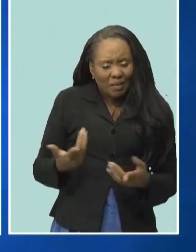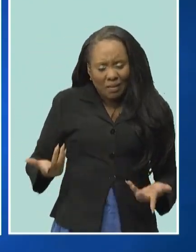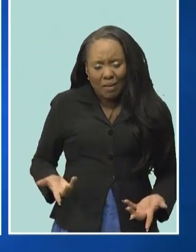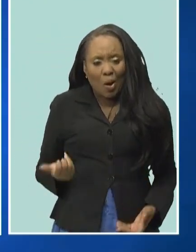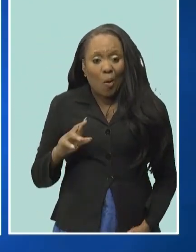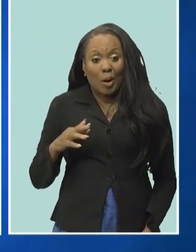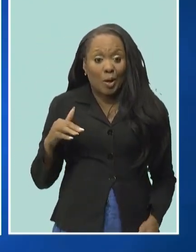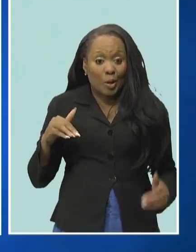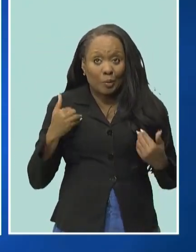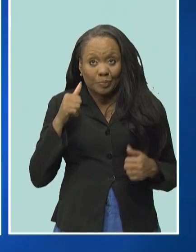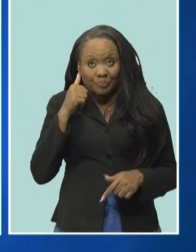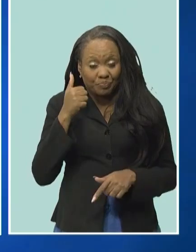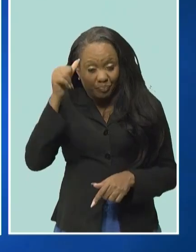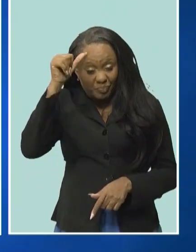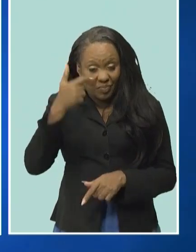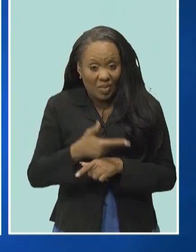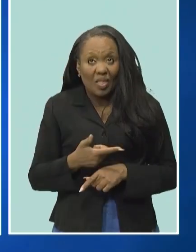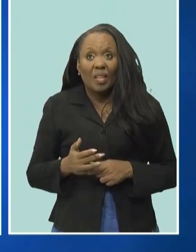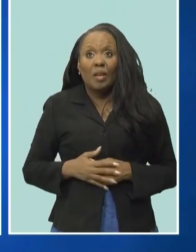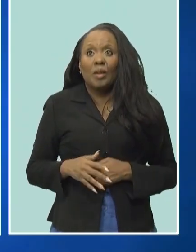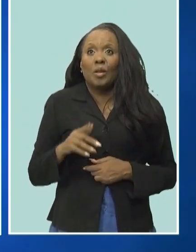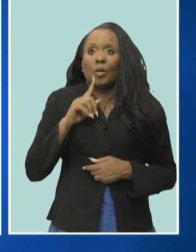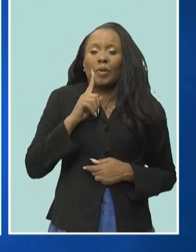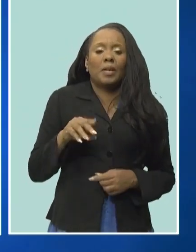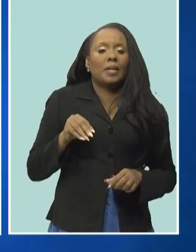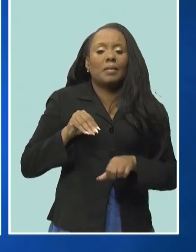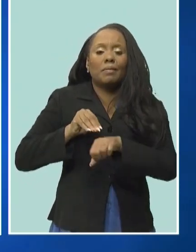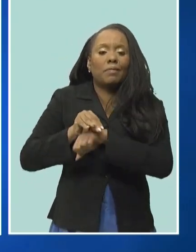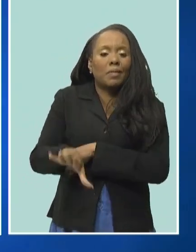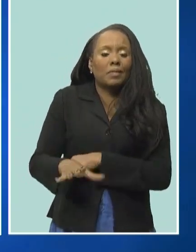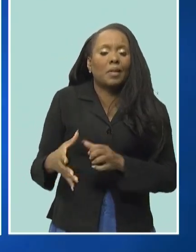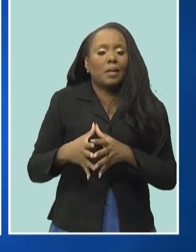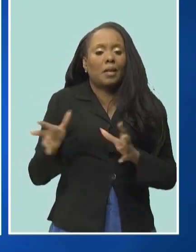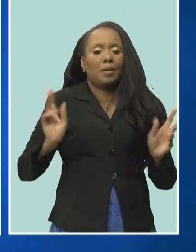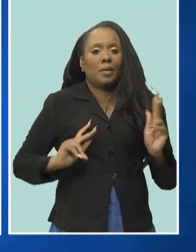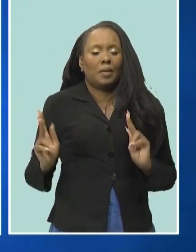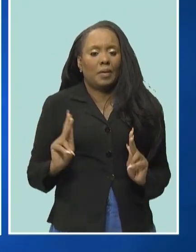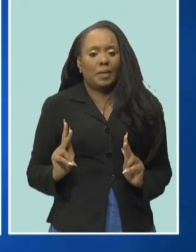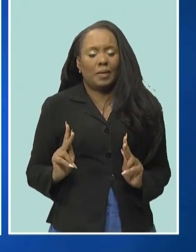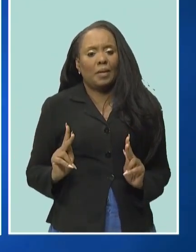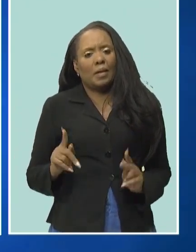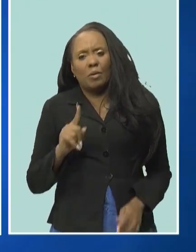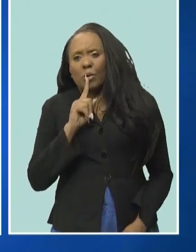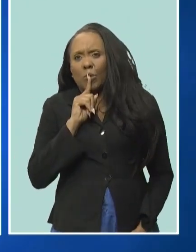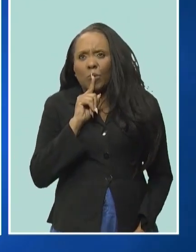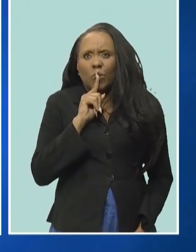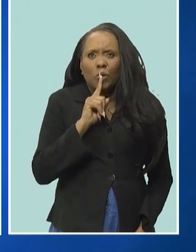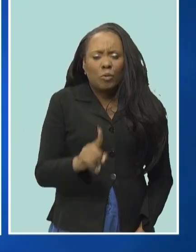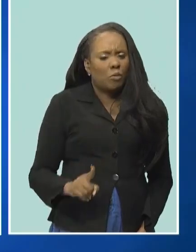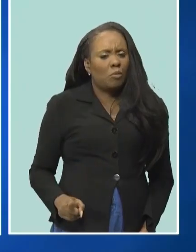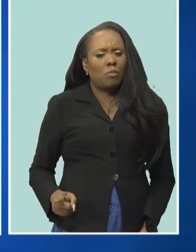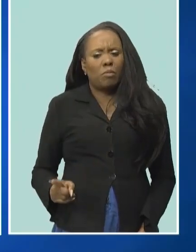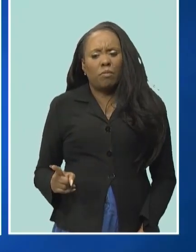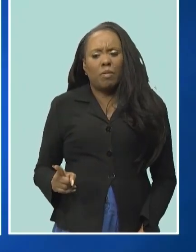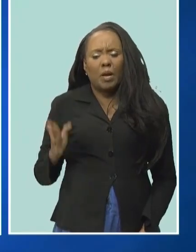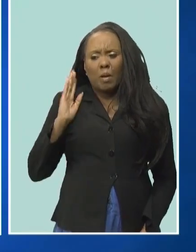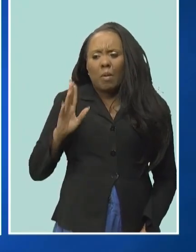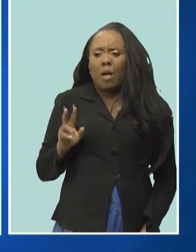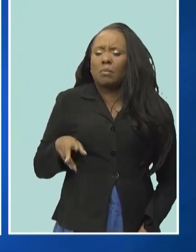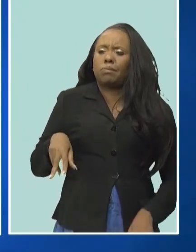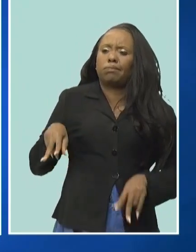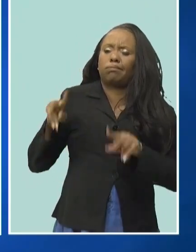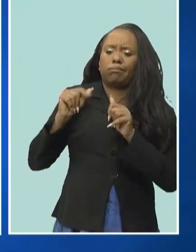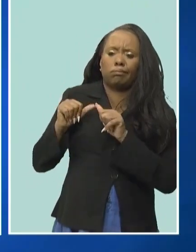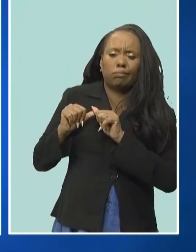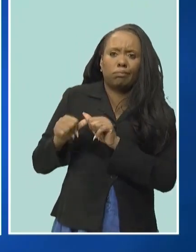his brother left a lasting impression on the lives of many and has left a legacy. A fella come to me here, as he's doing, he's deal